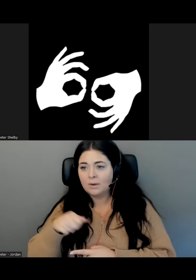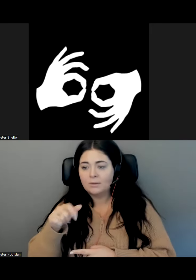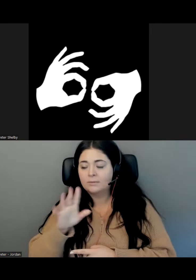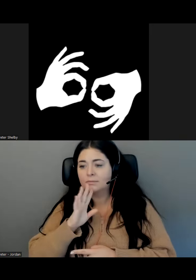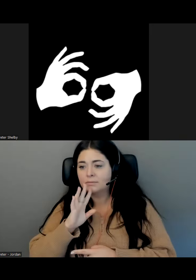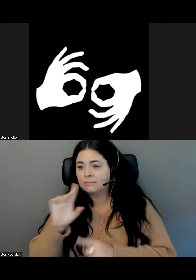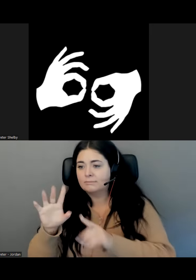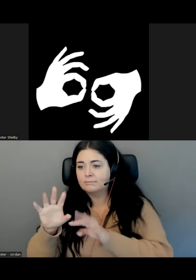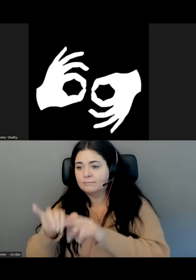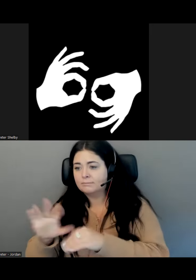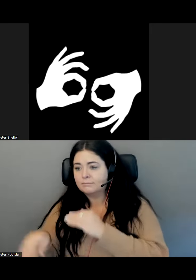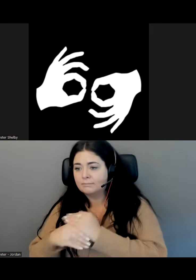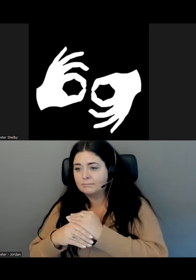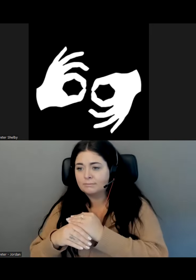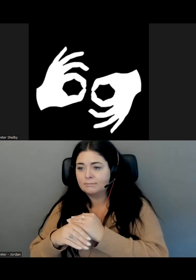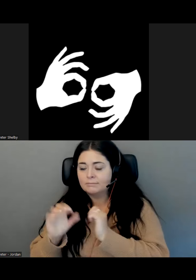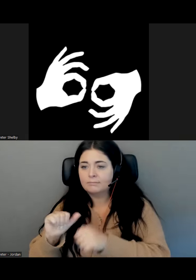in the chat.